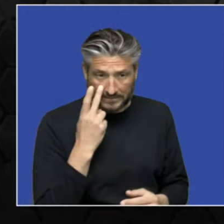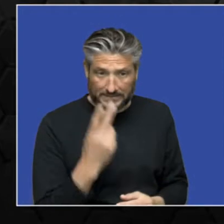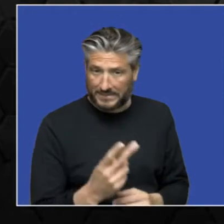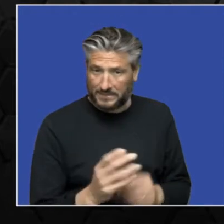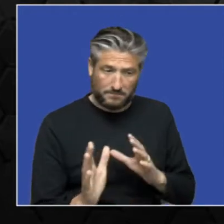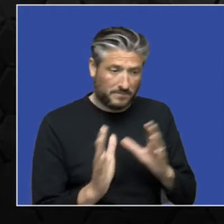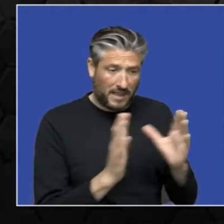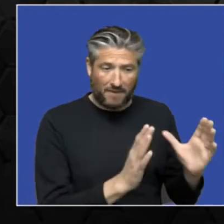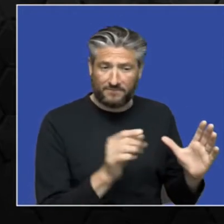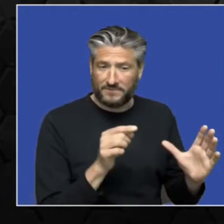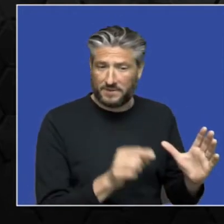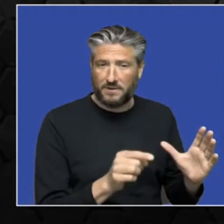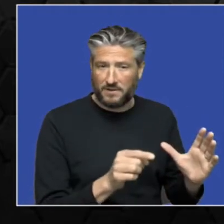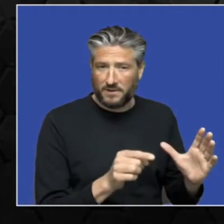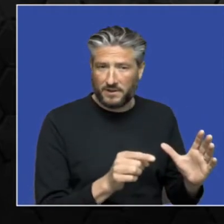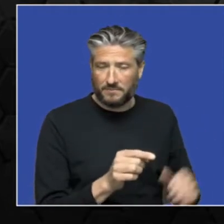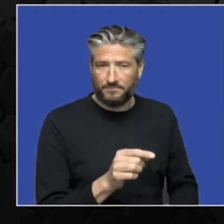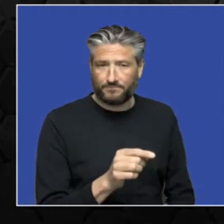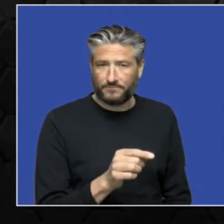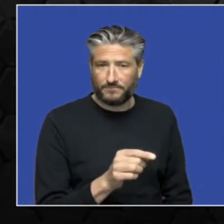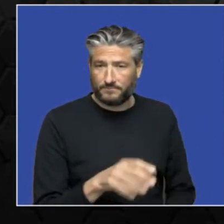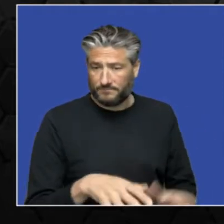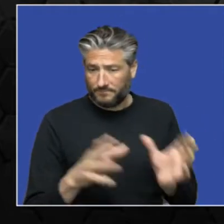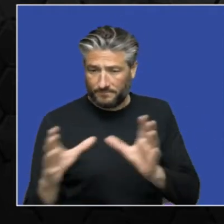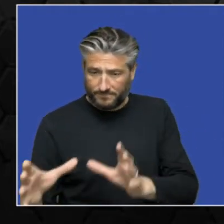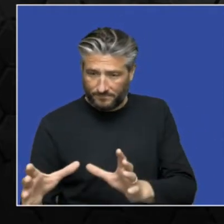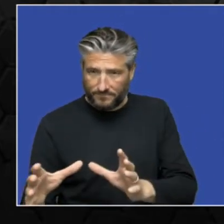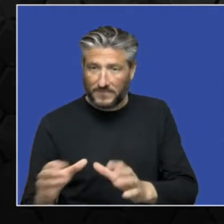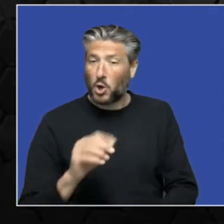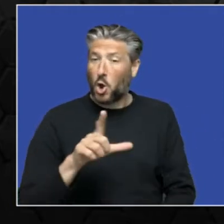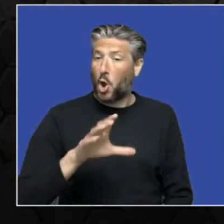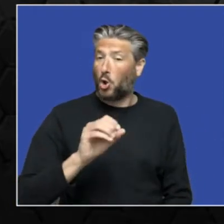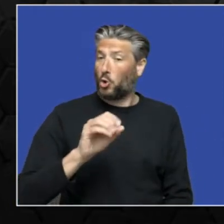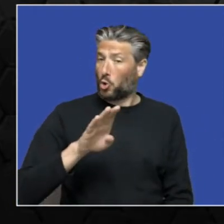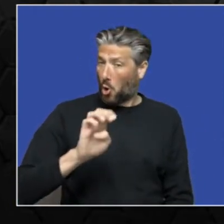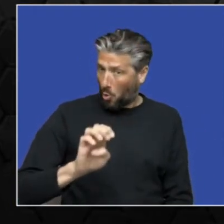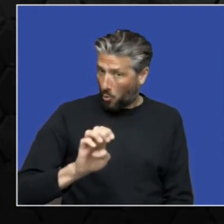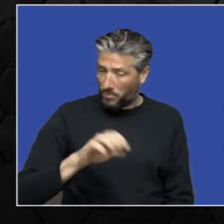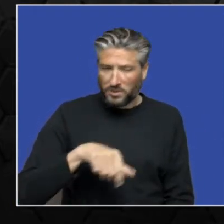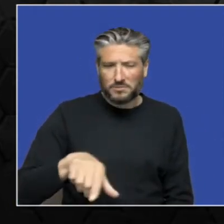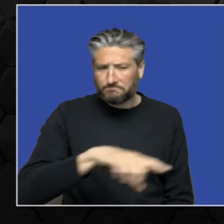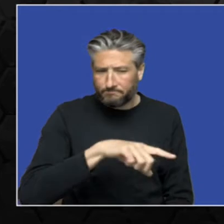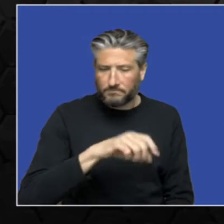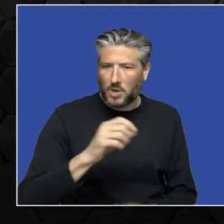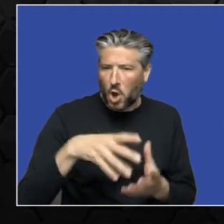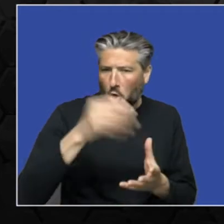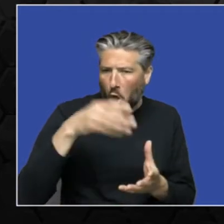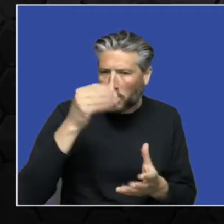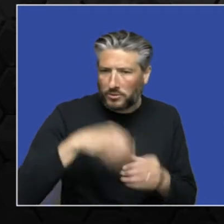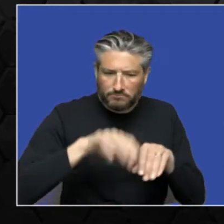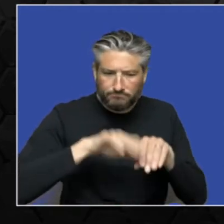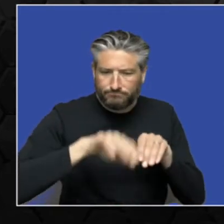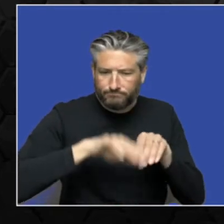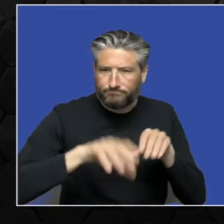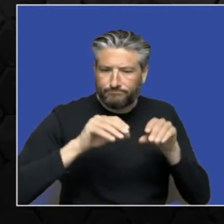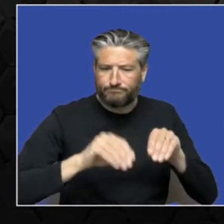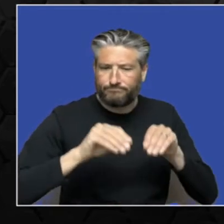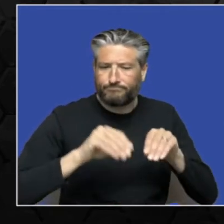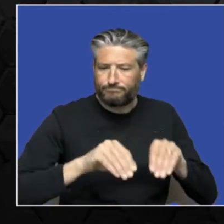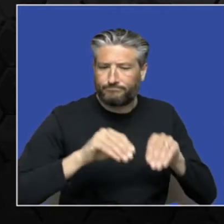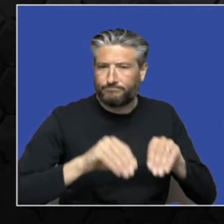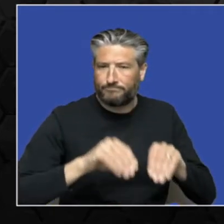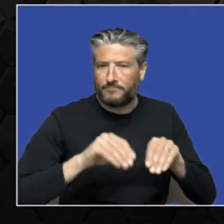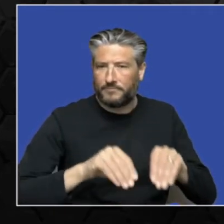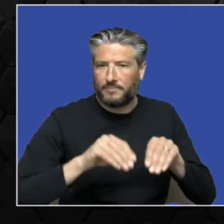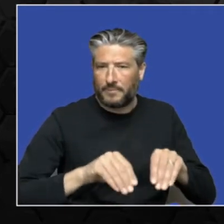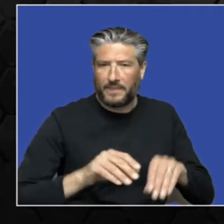that Loeb is starting to train with the little circle. So now it is great. It is a great time to